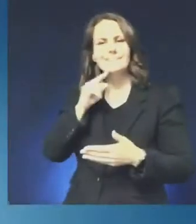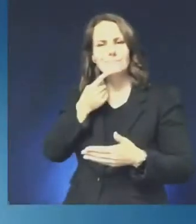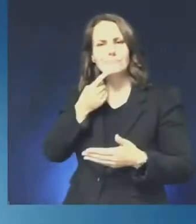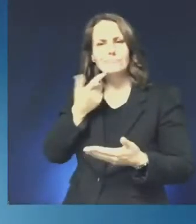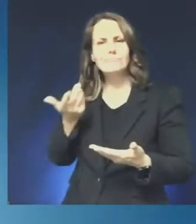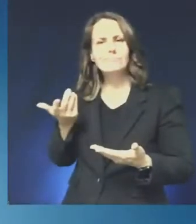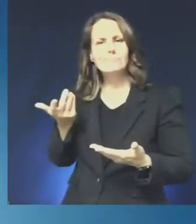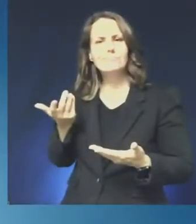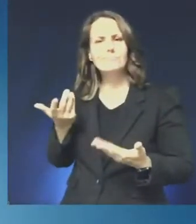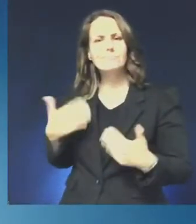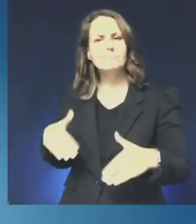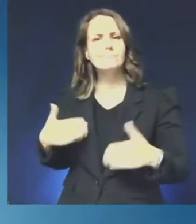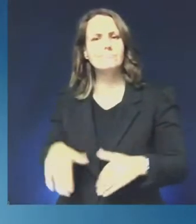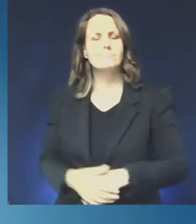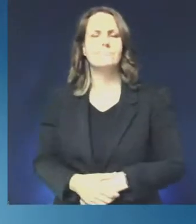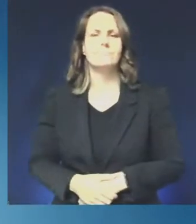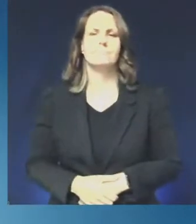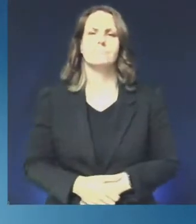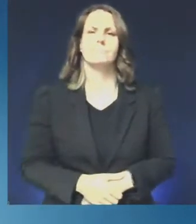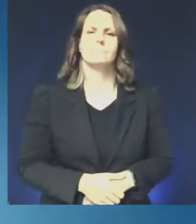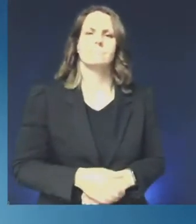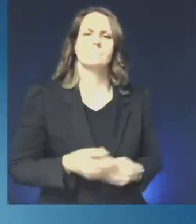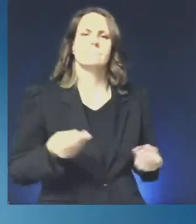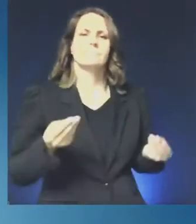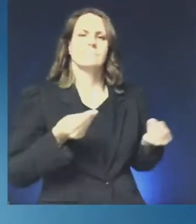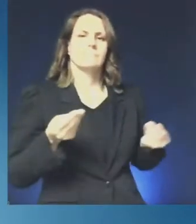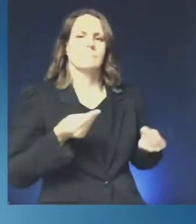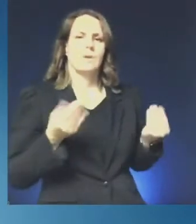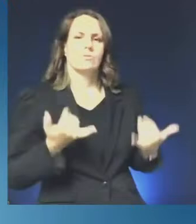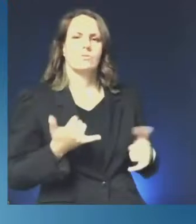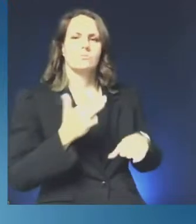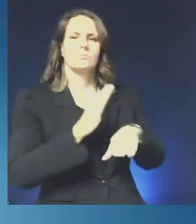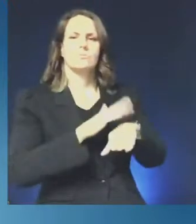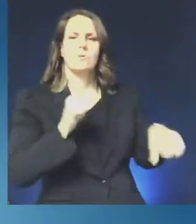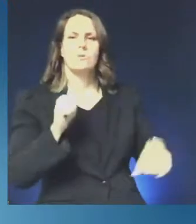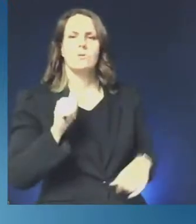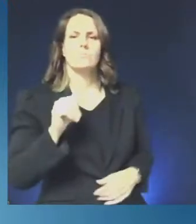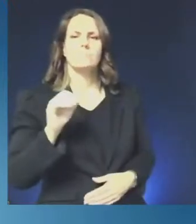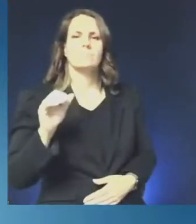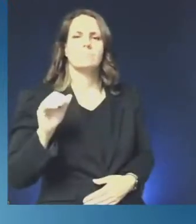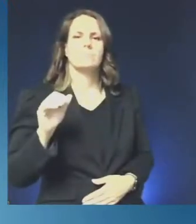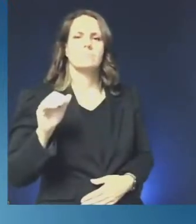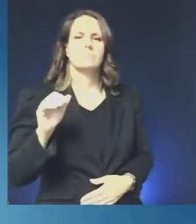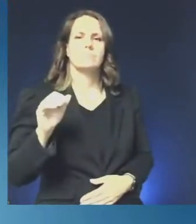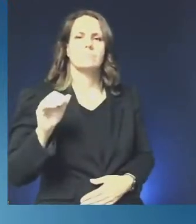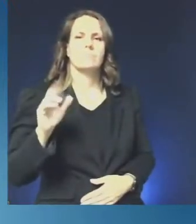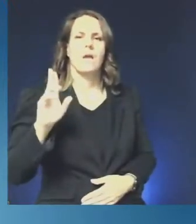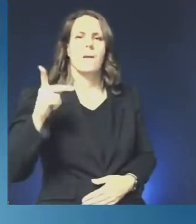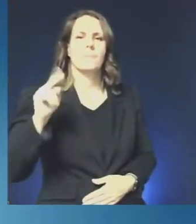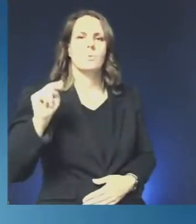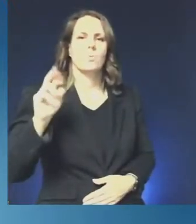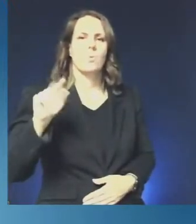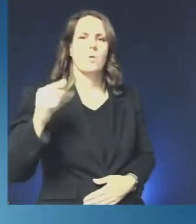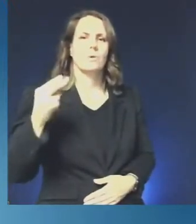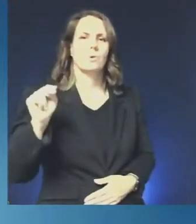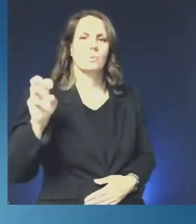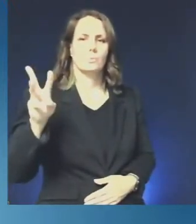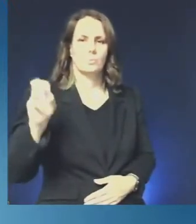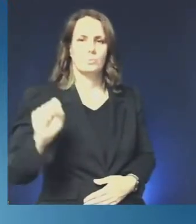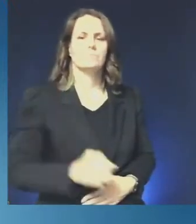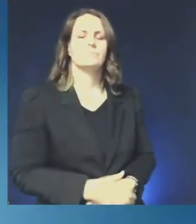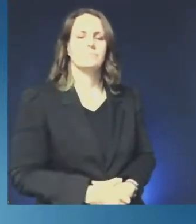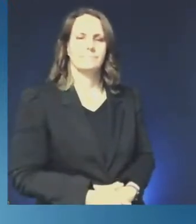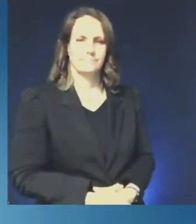Up North News. Olivia? Hi, thank you.